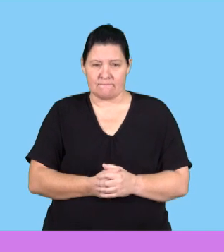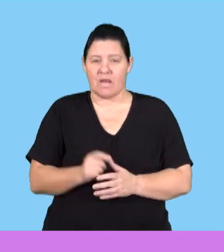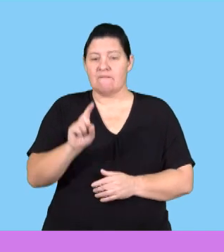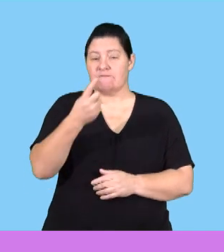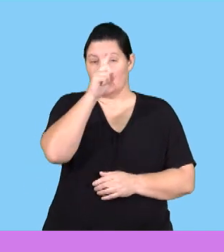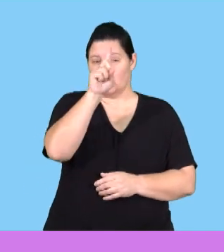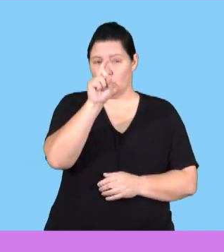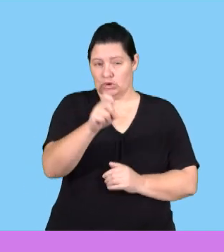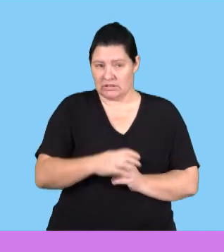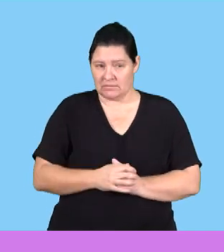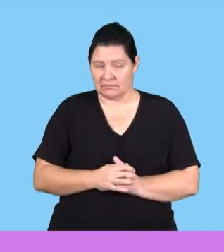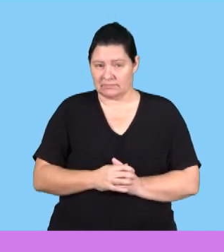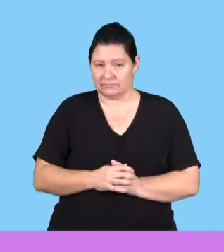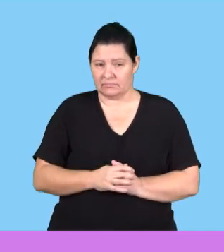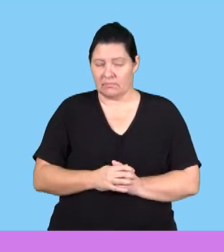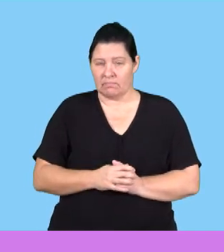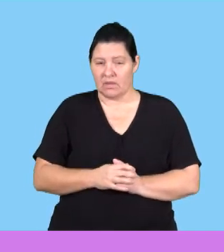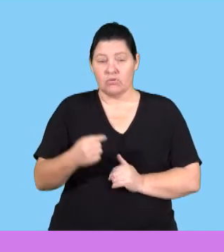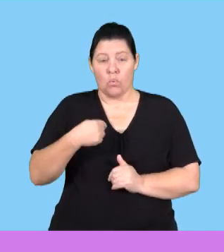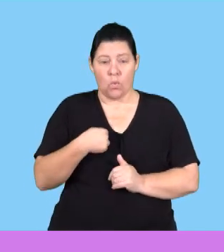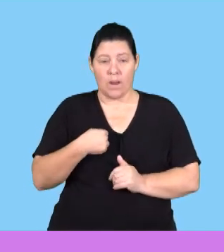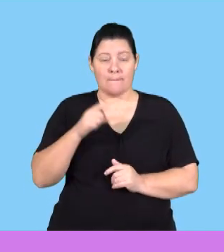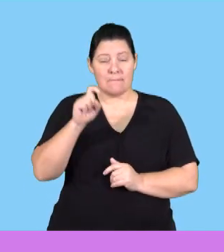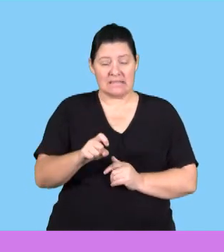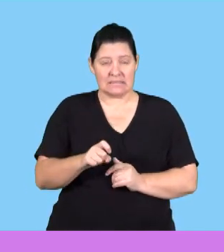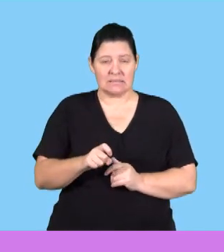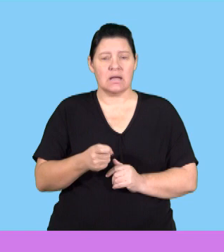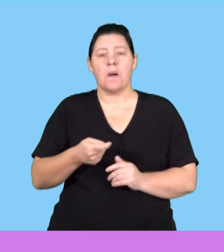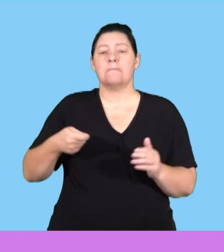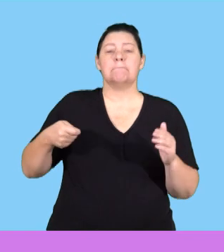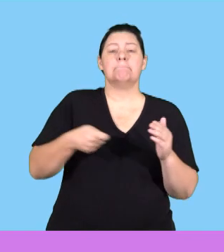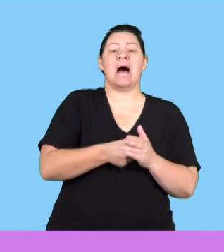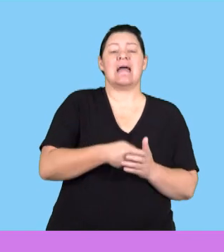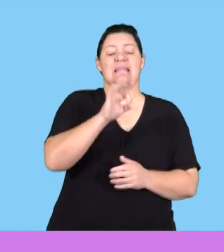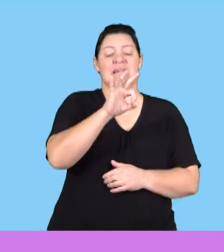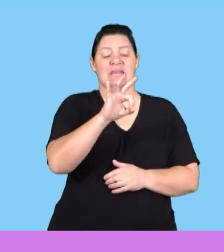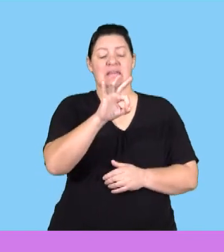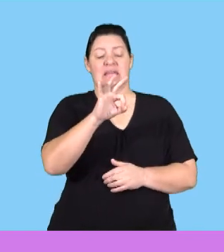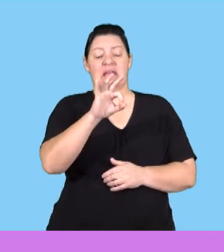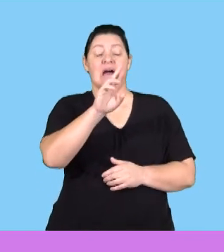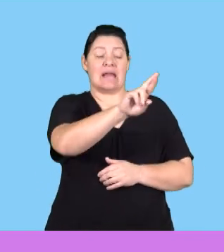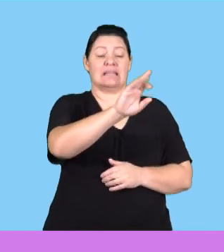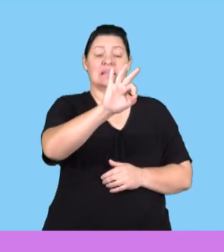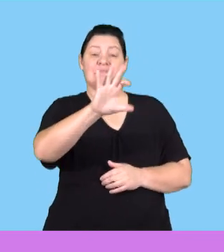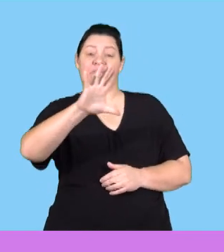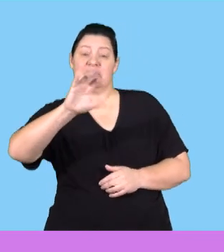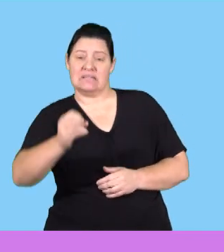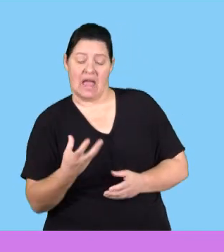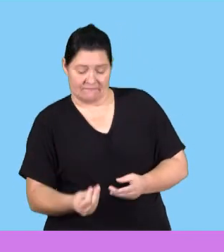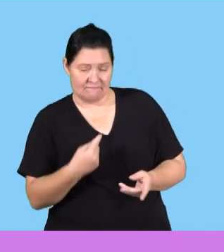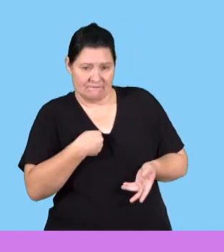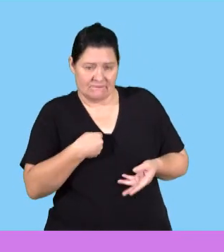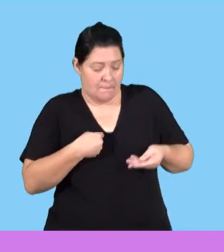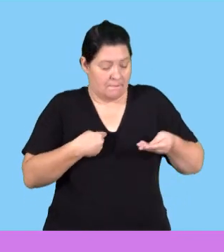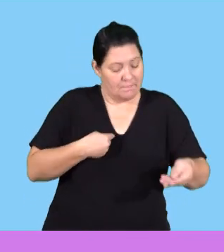let's answer the first question. For us to calculate how much will Sipho buy with 350 rand, we